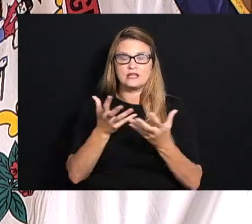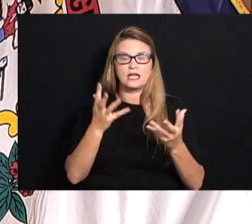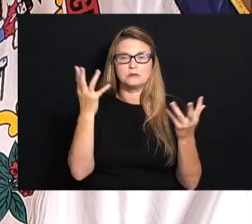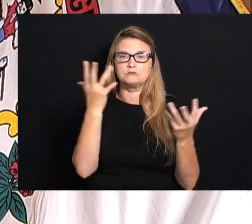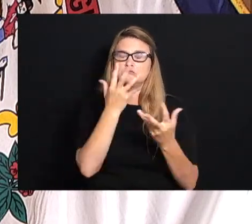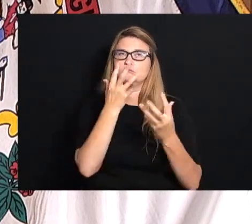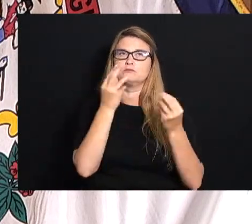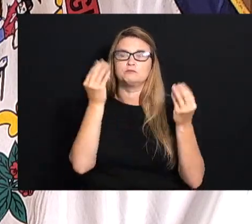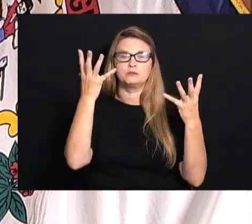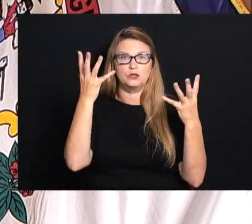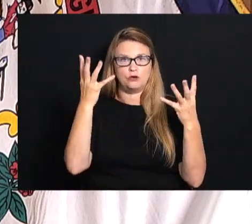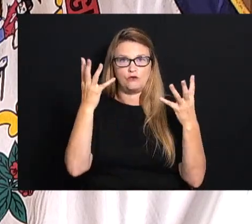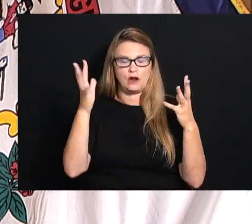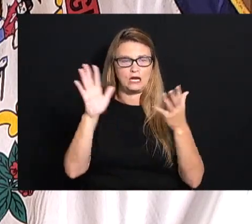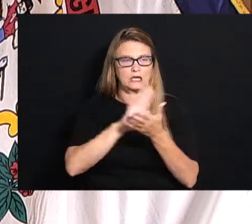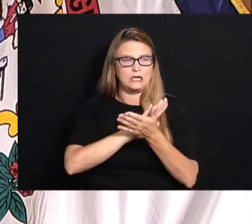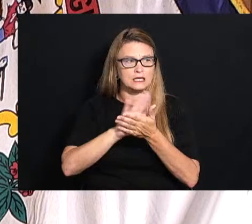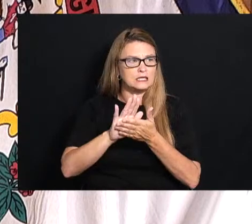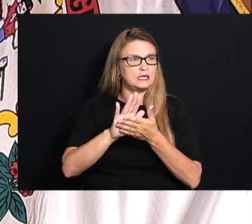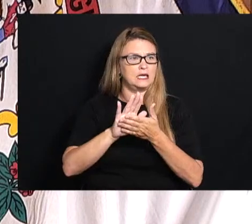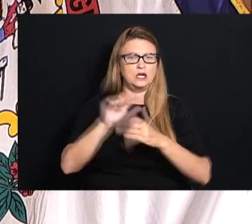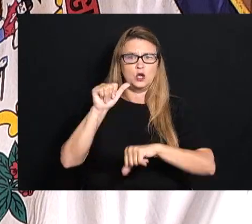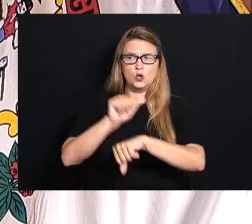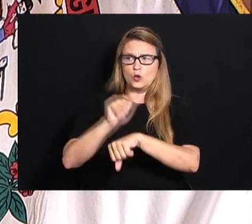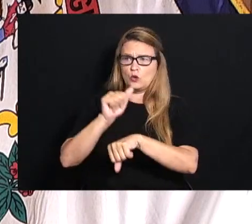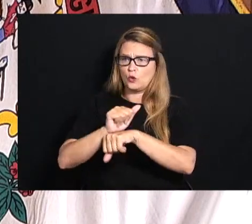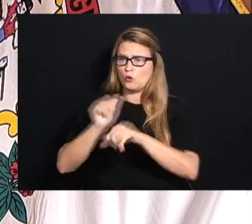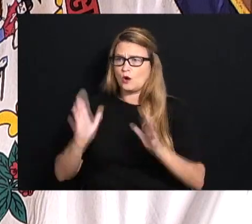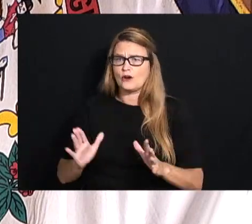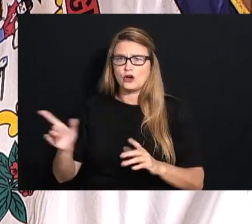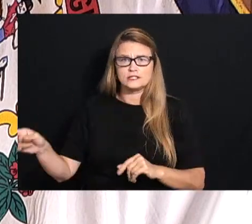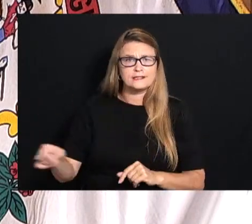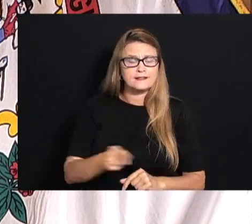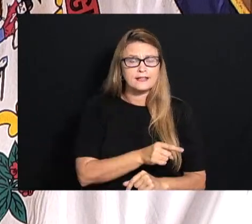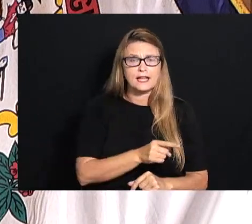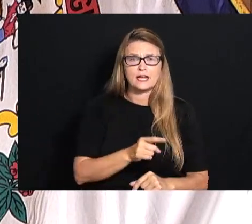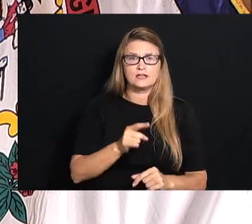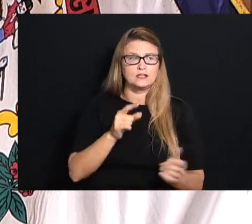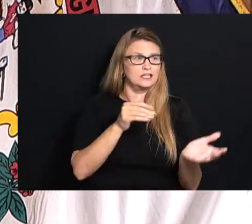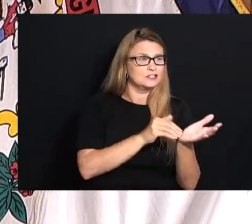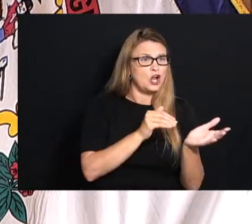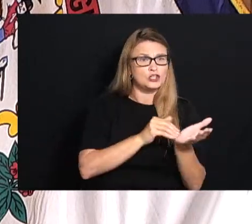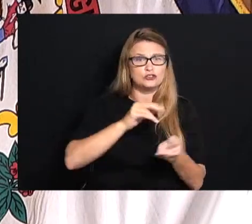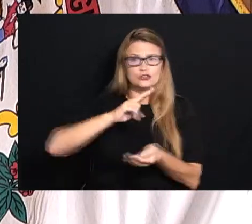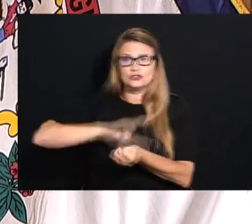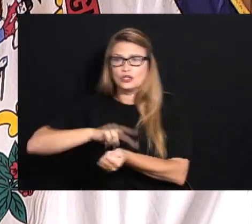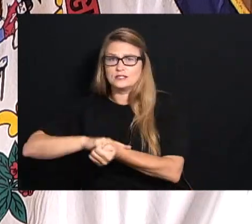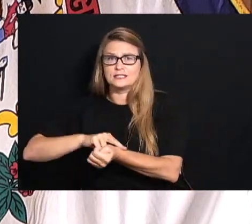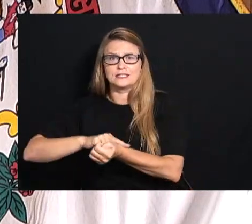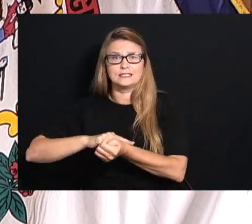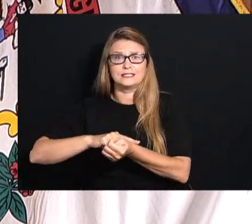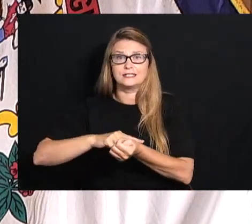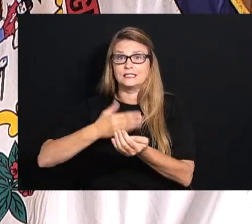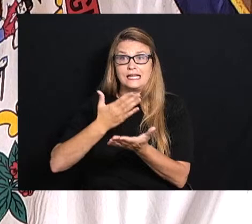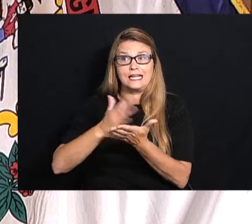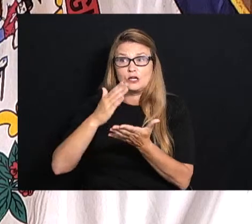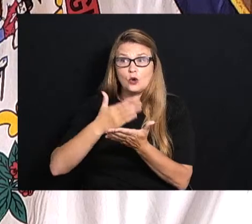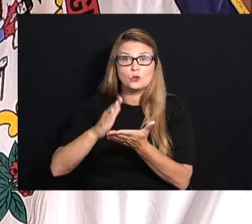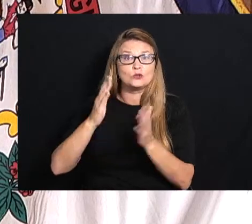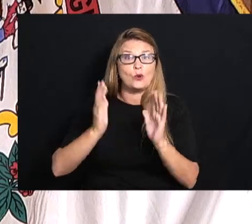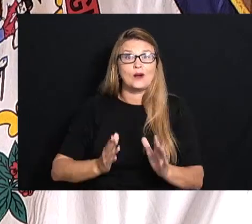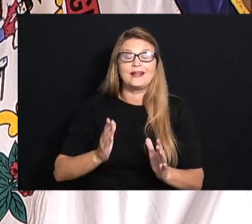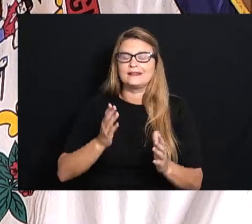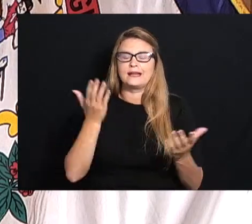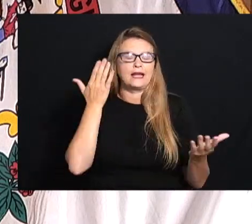beautiful, pristine shape. The workers there and everything, whether they be the docs or the nurses or custodians or whatever it